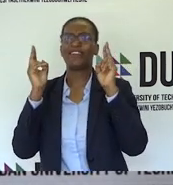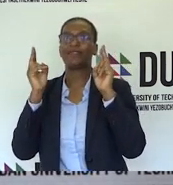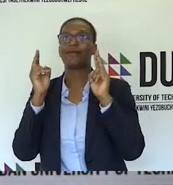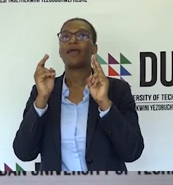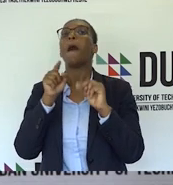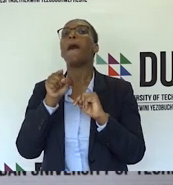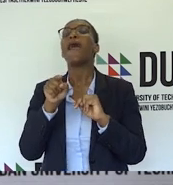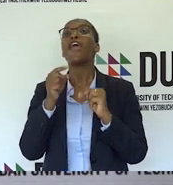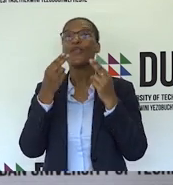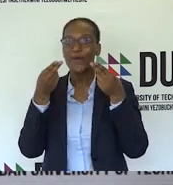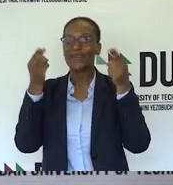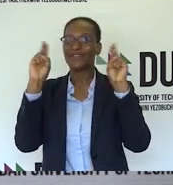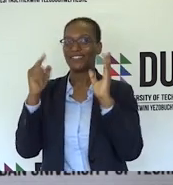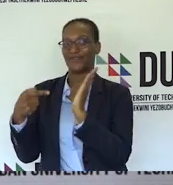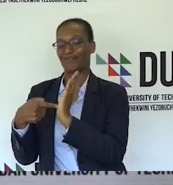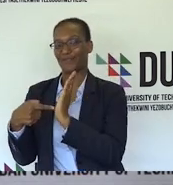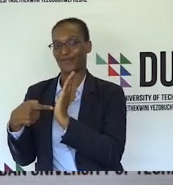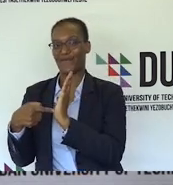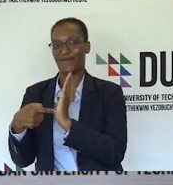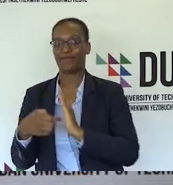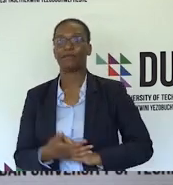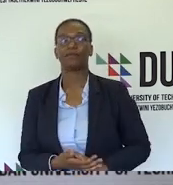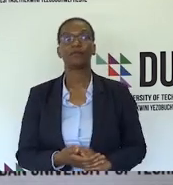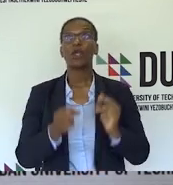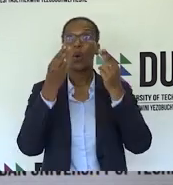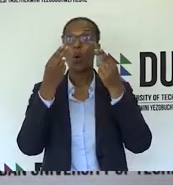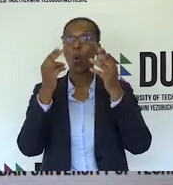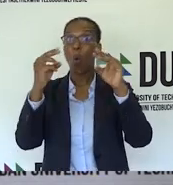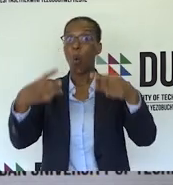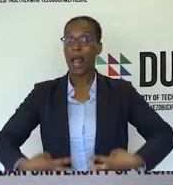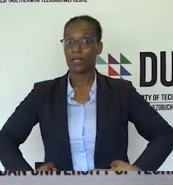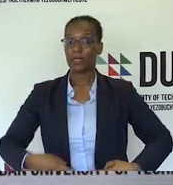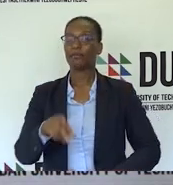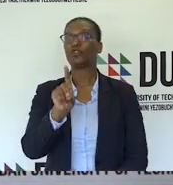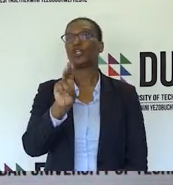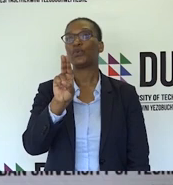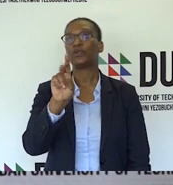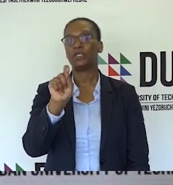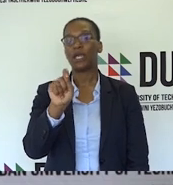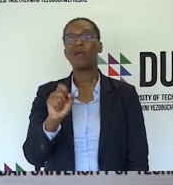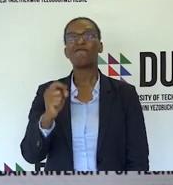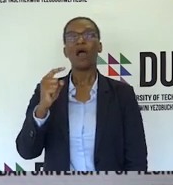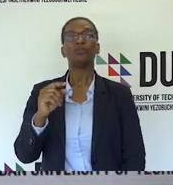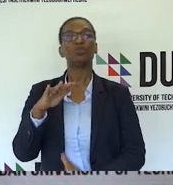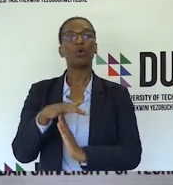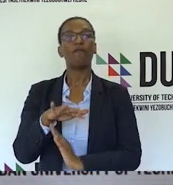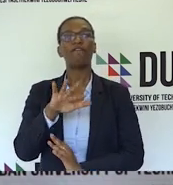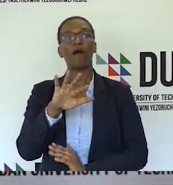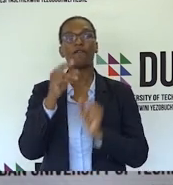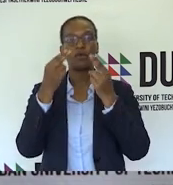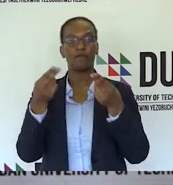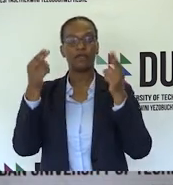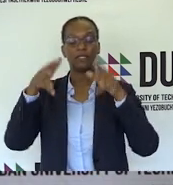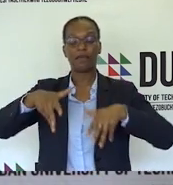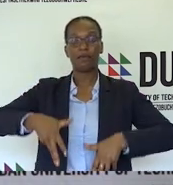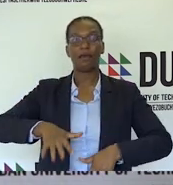a university of technology. Welcome to DUT, one of the top 5 universities